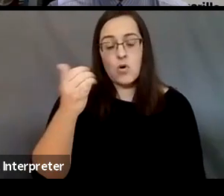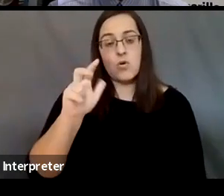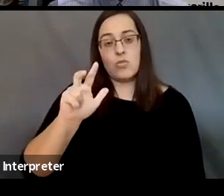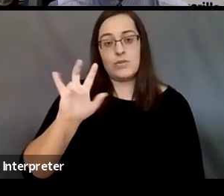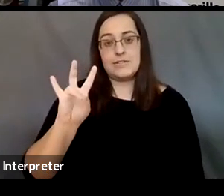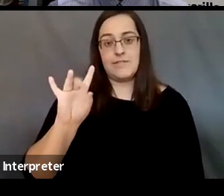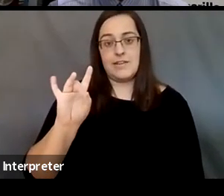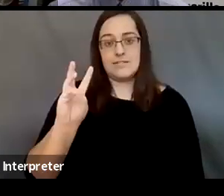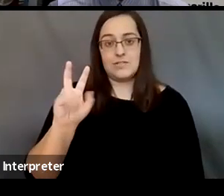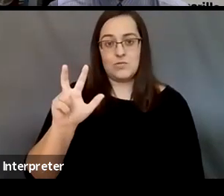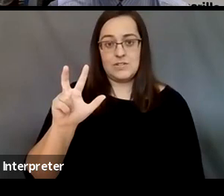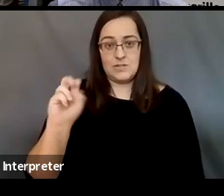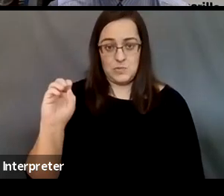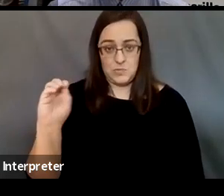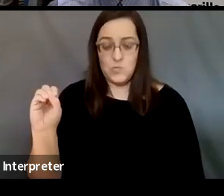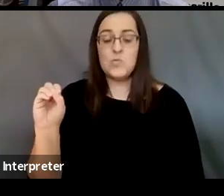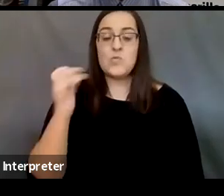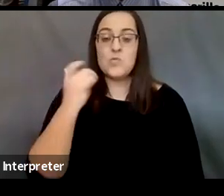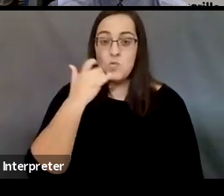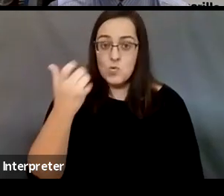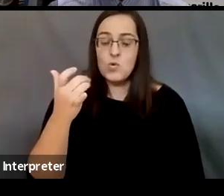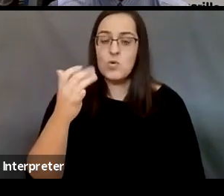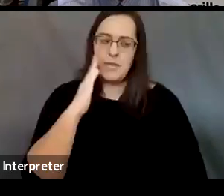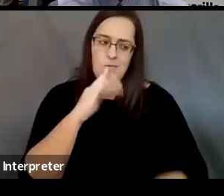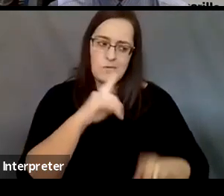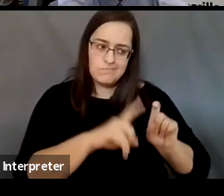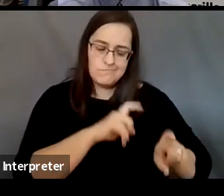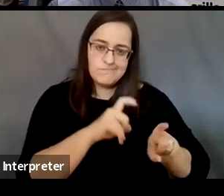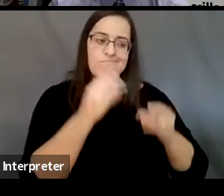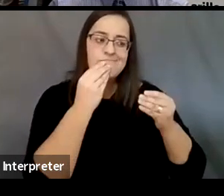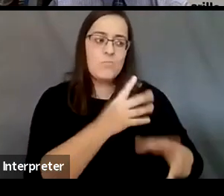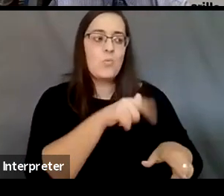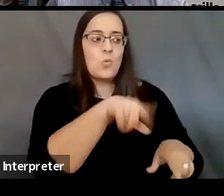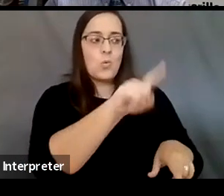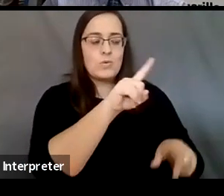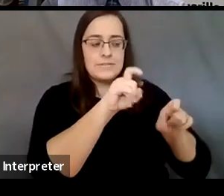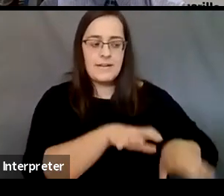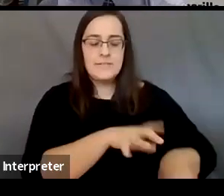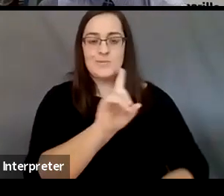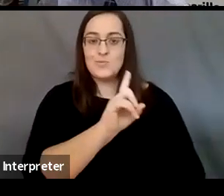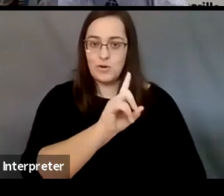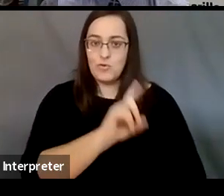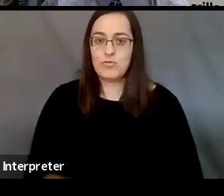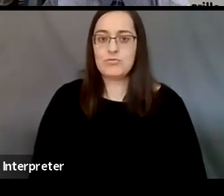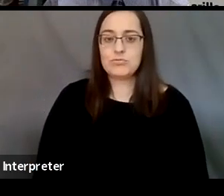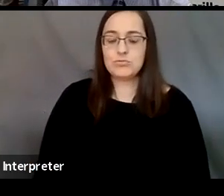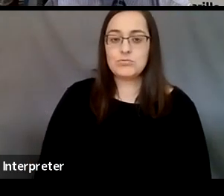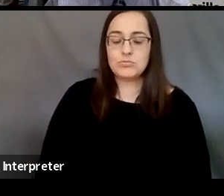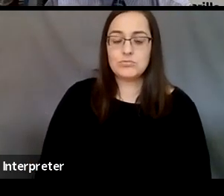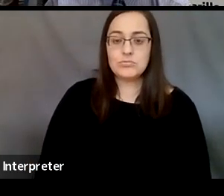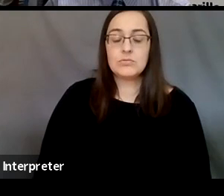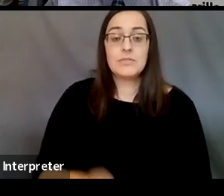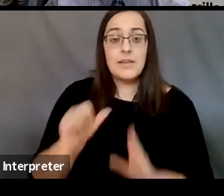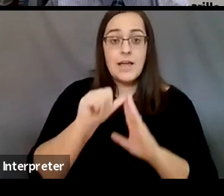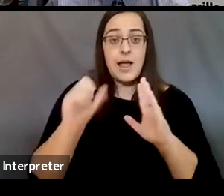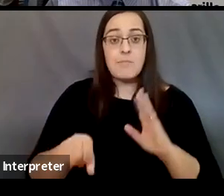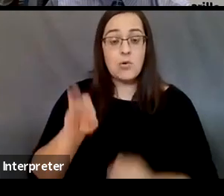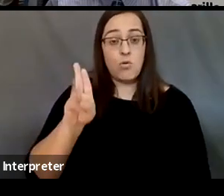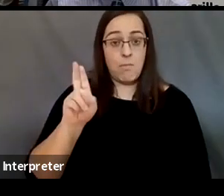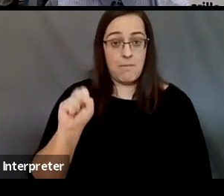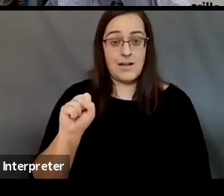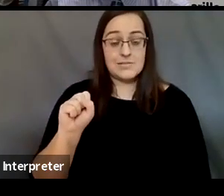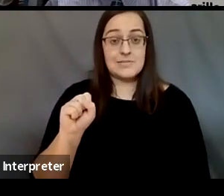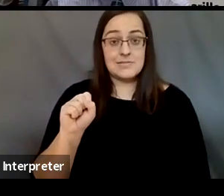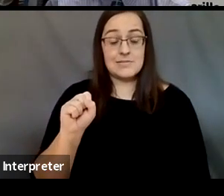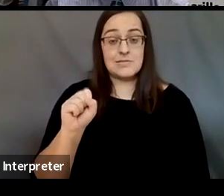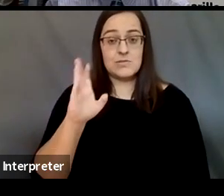at 378-6300 to be screened for the drive-through testing center. Amarillo City Transit is